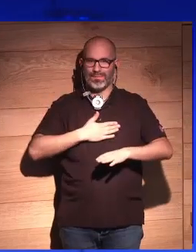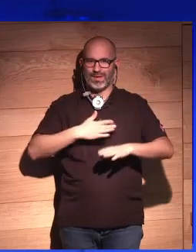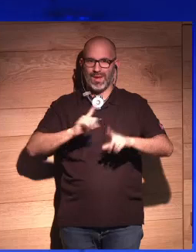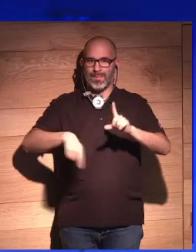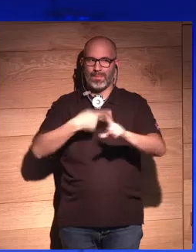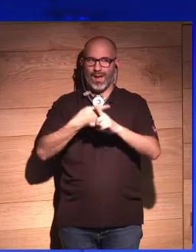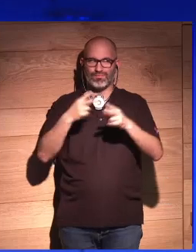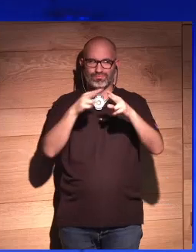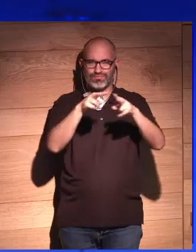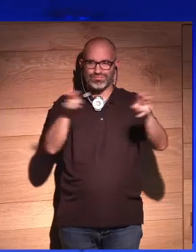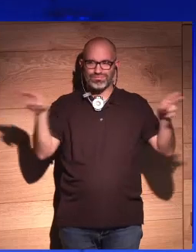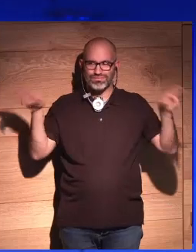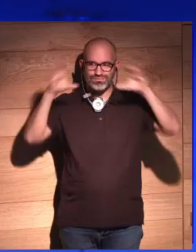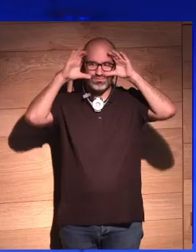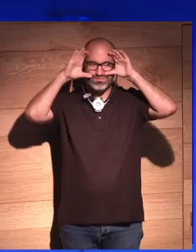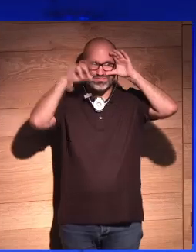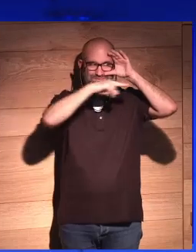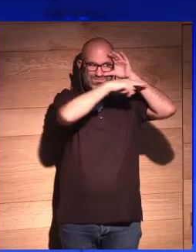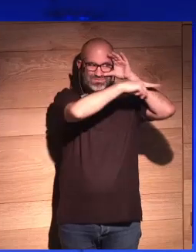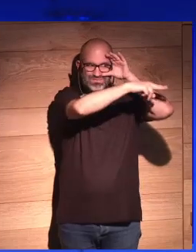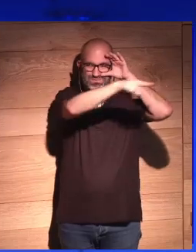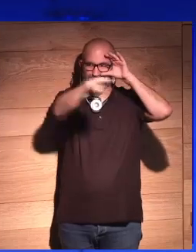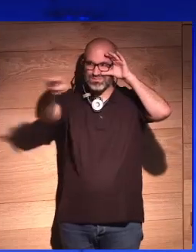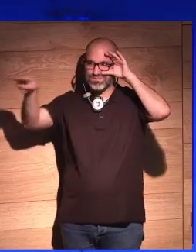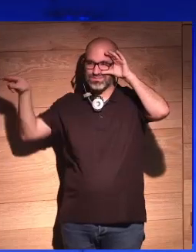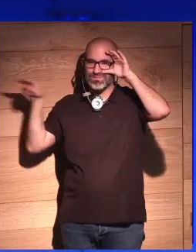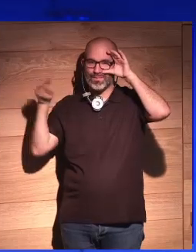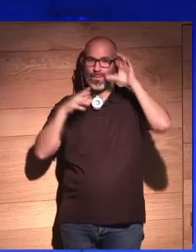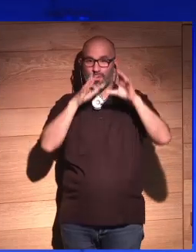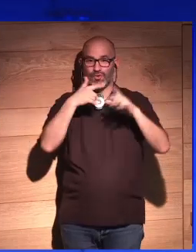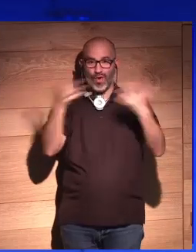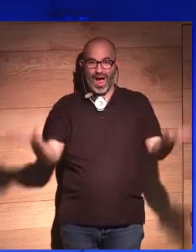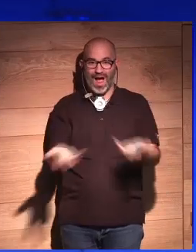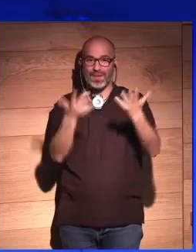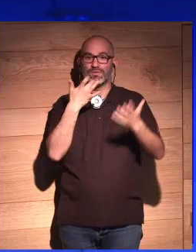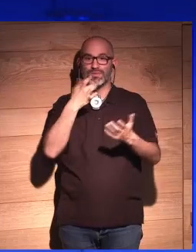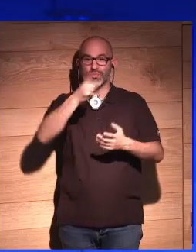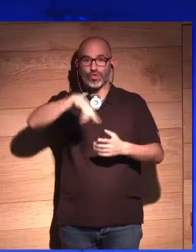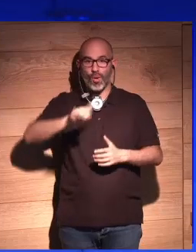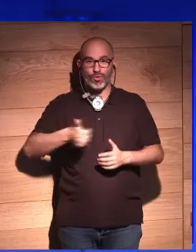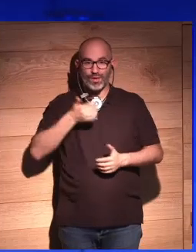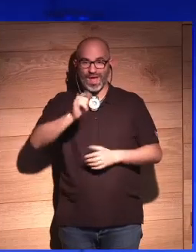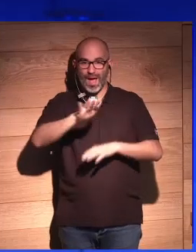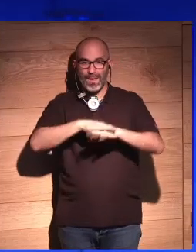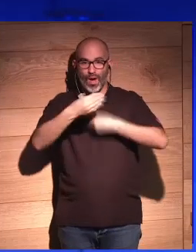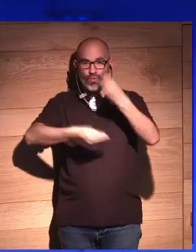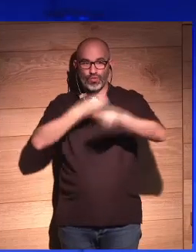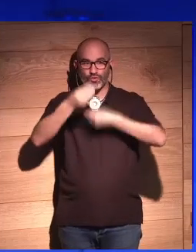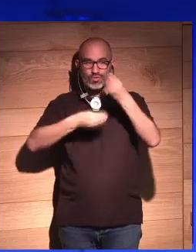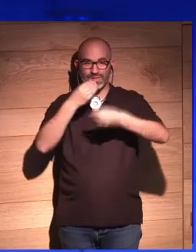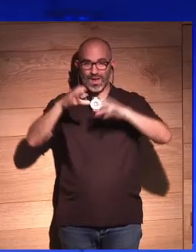encourage you to, if you have the opportunity to put on Magic Leap and experience something like this, to do it,